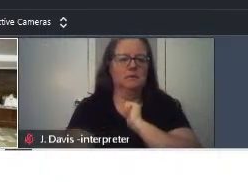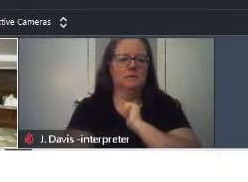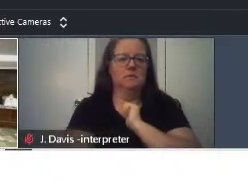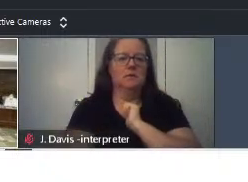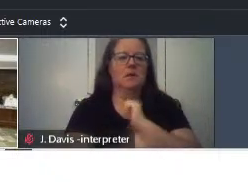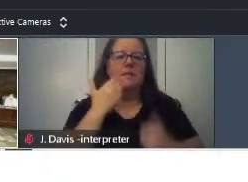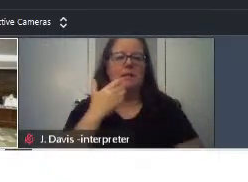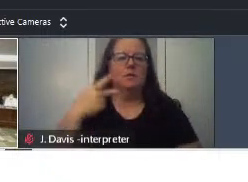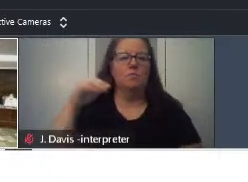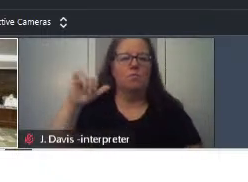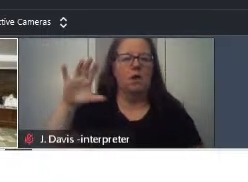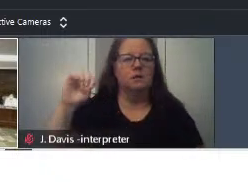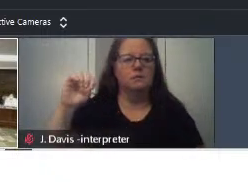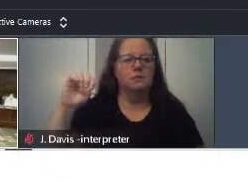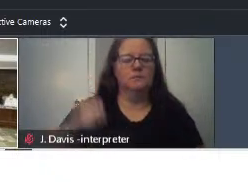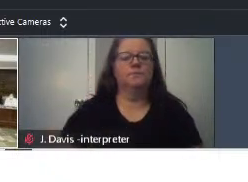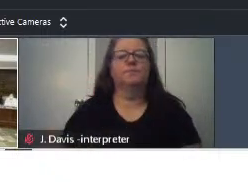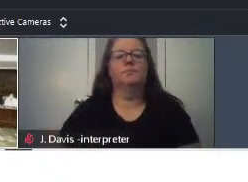Price.